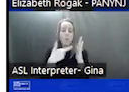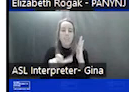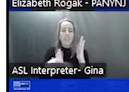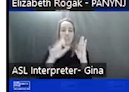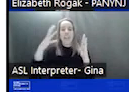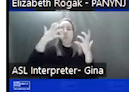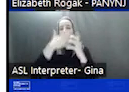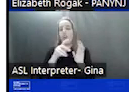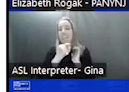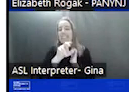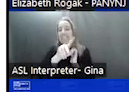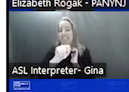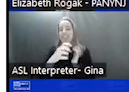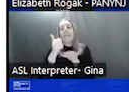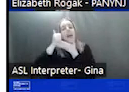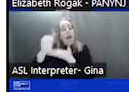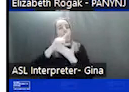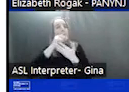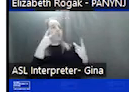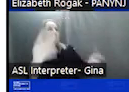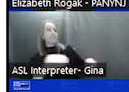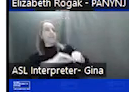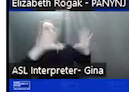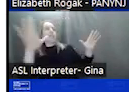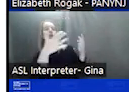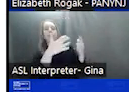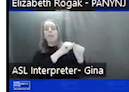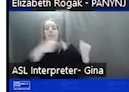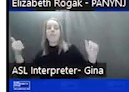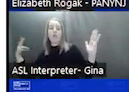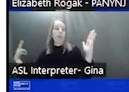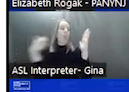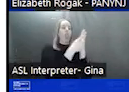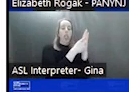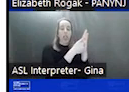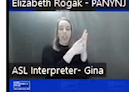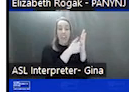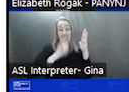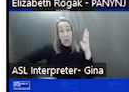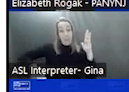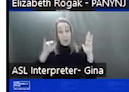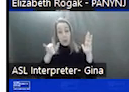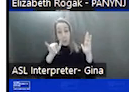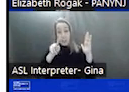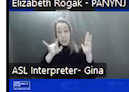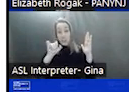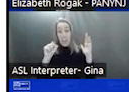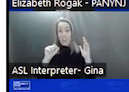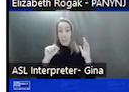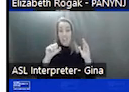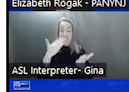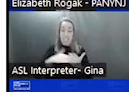avoid collisions. It was once the #1 killer of birds in New York City, and the renovation reduced the bird kills